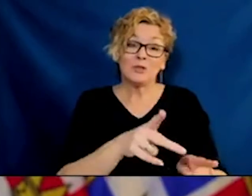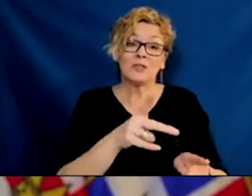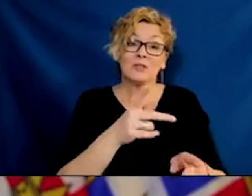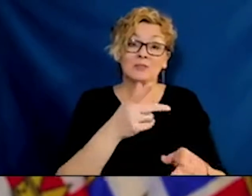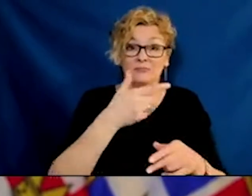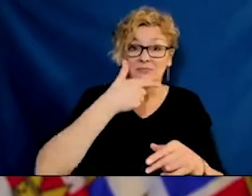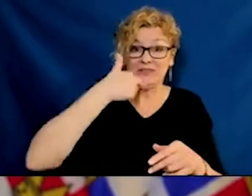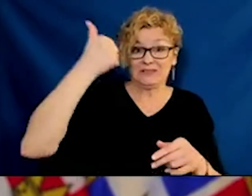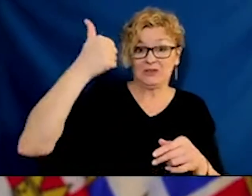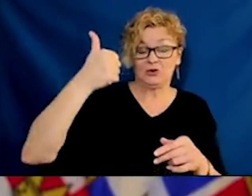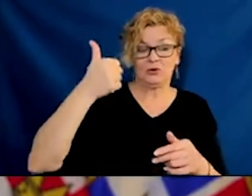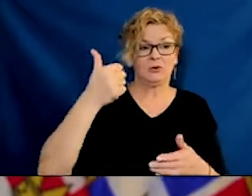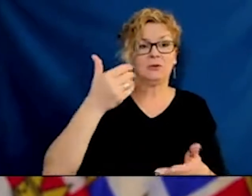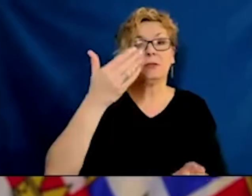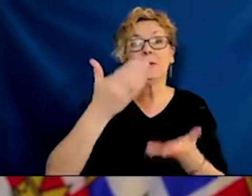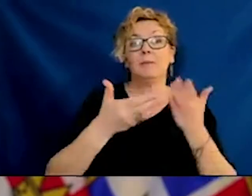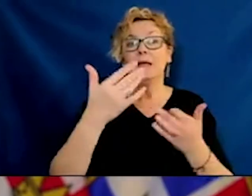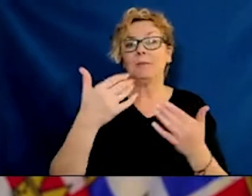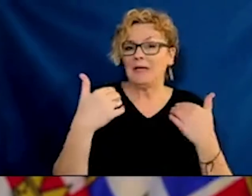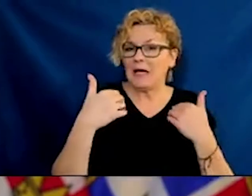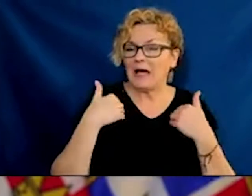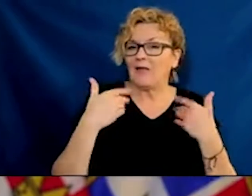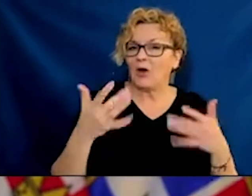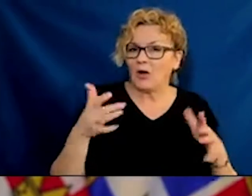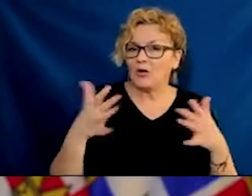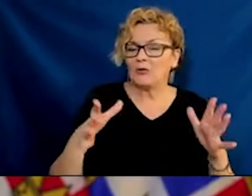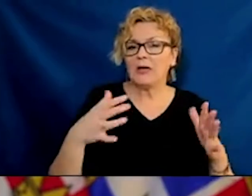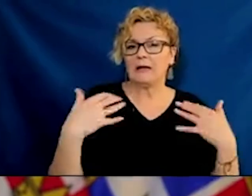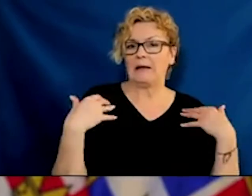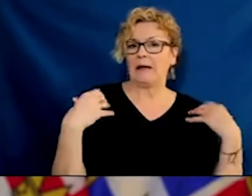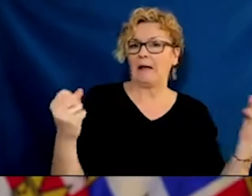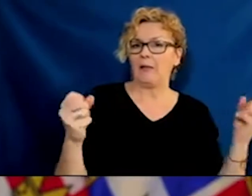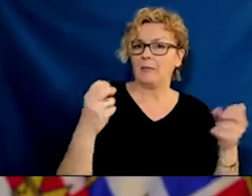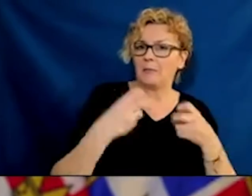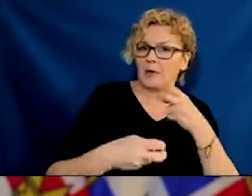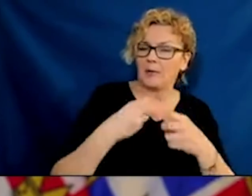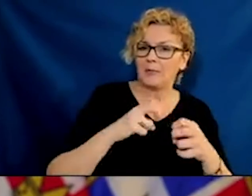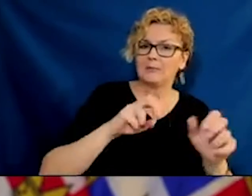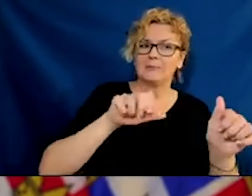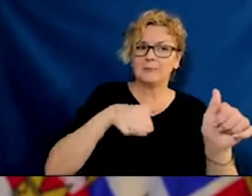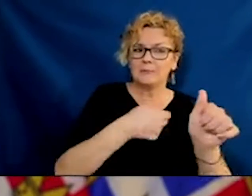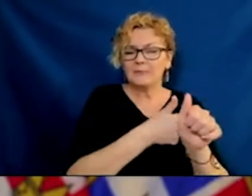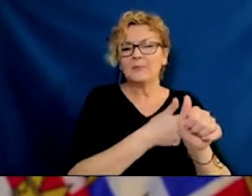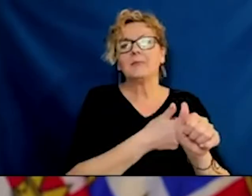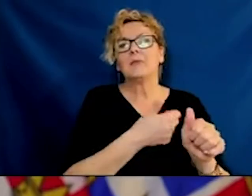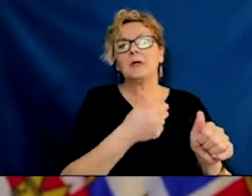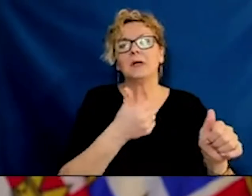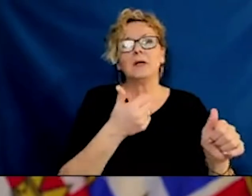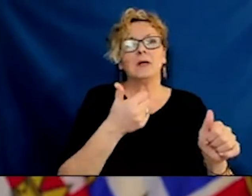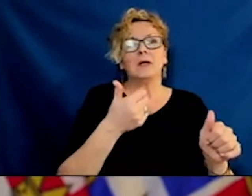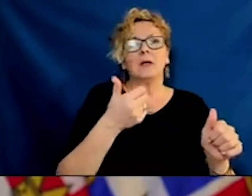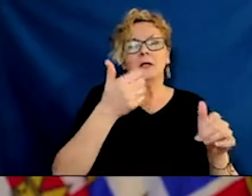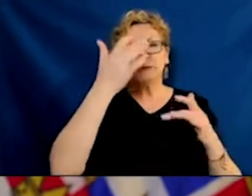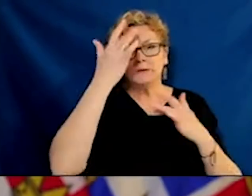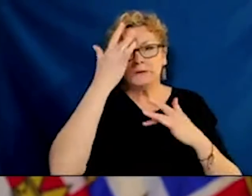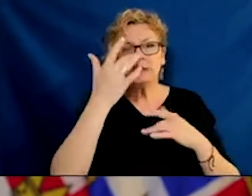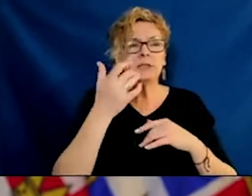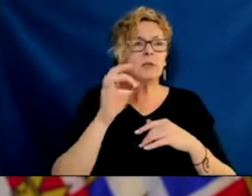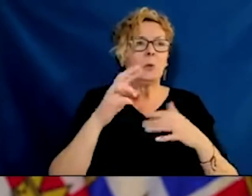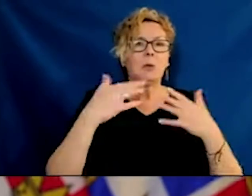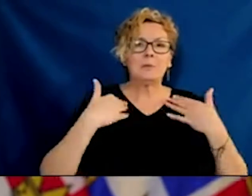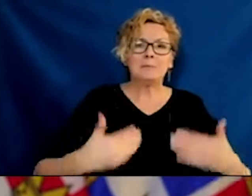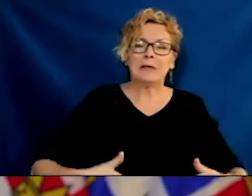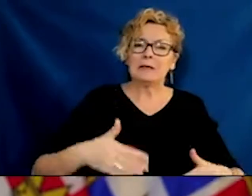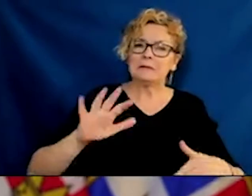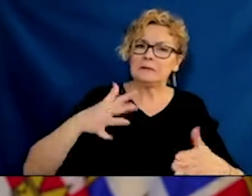doing immunization programs in large numbers of people. So it's very important for us to know exactly what vaccine people got when, down to